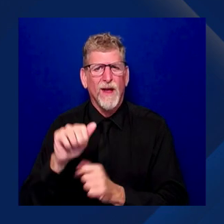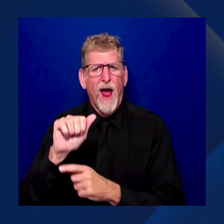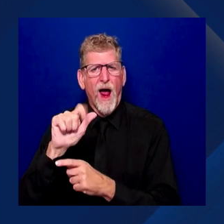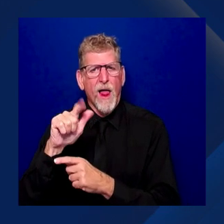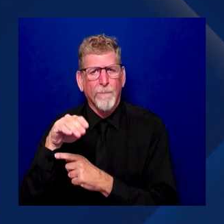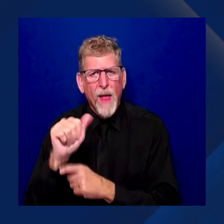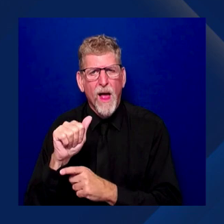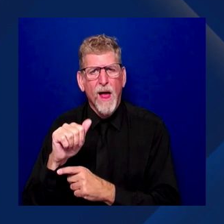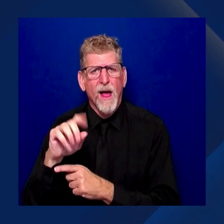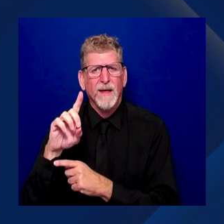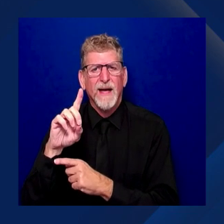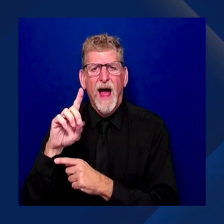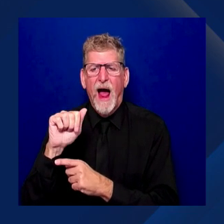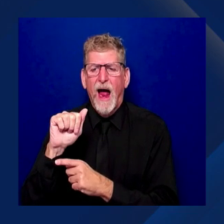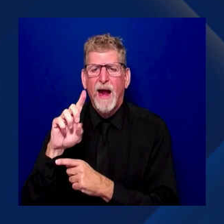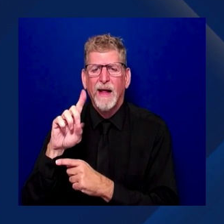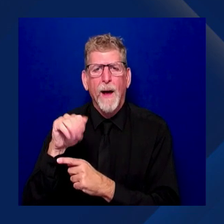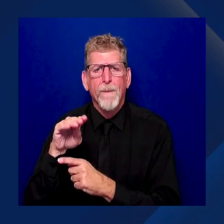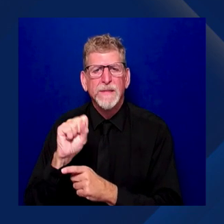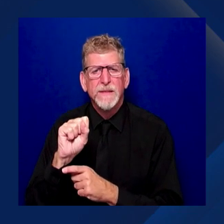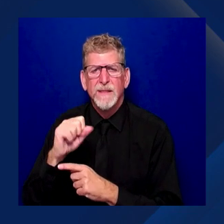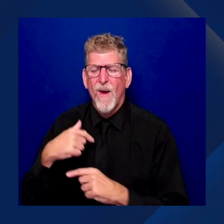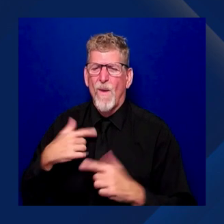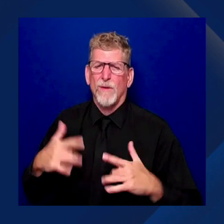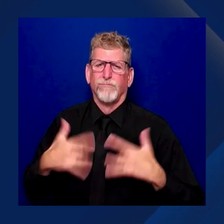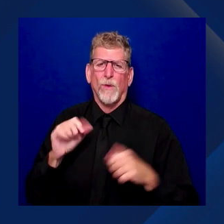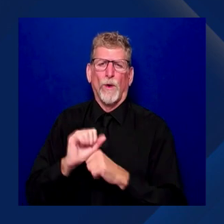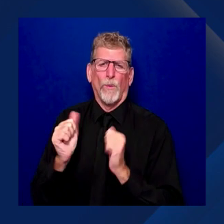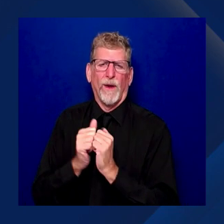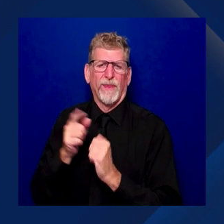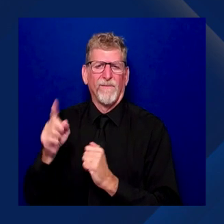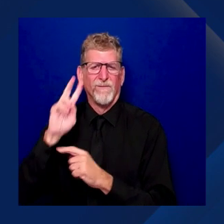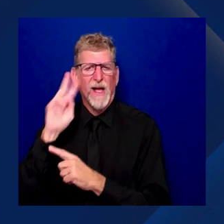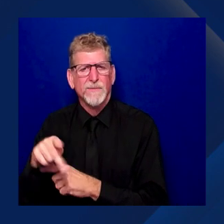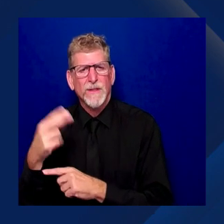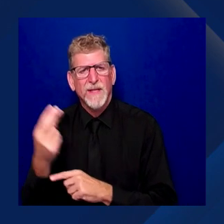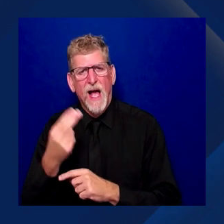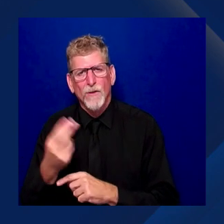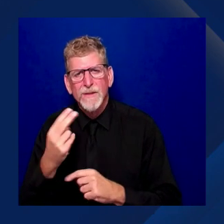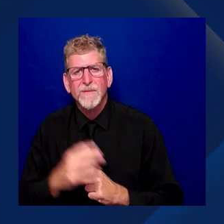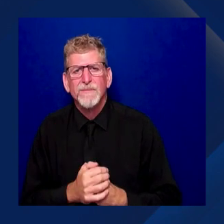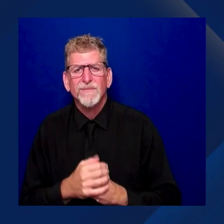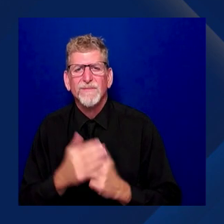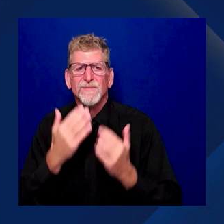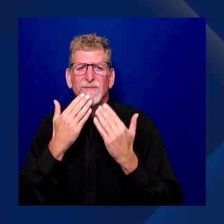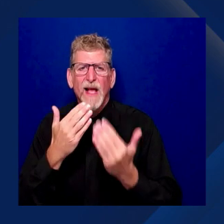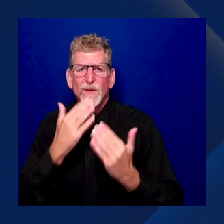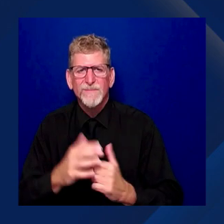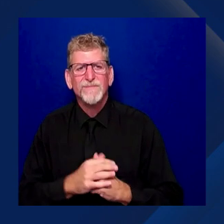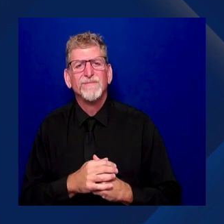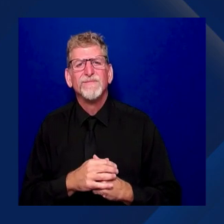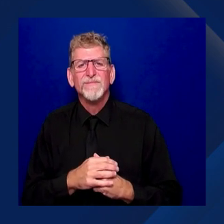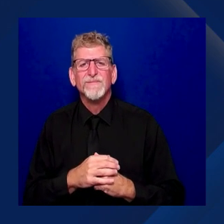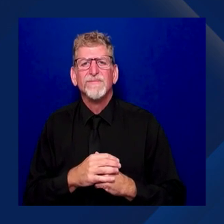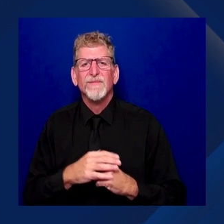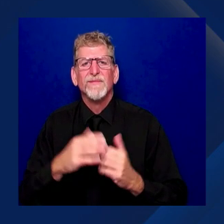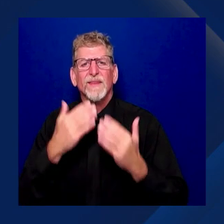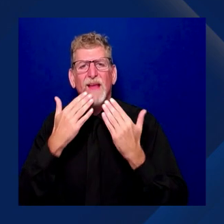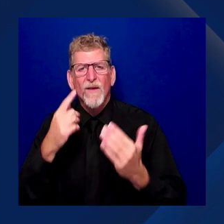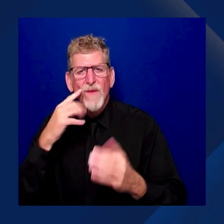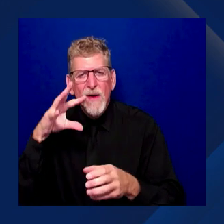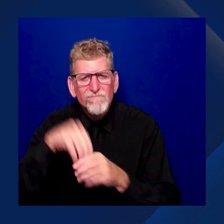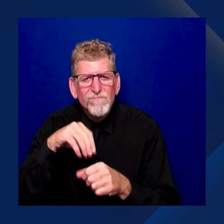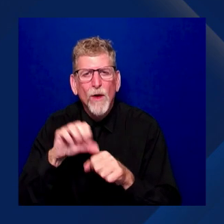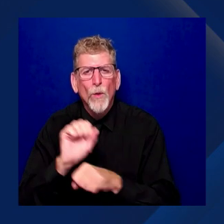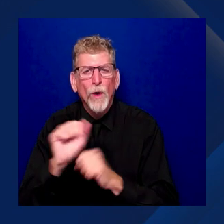she was in the Senate and fighting to improve maternal health equity for Black women and other women of color. I know we're going to hear some